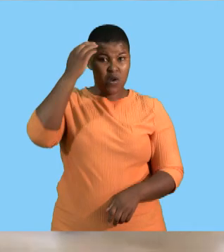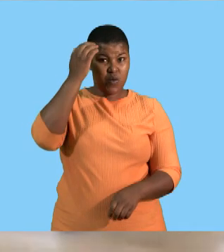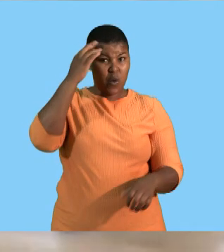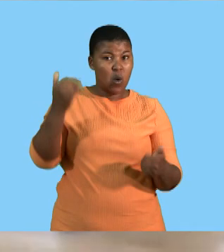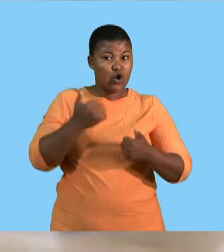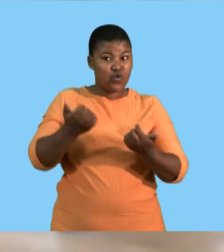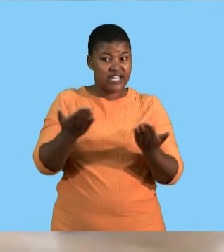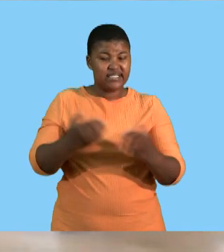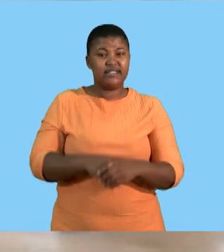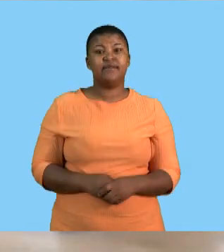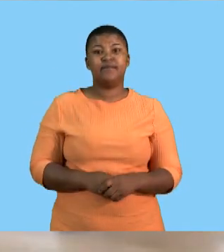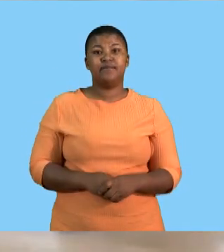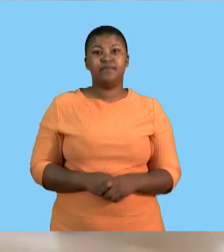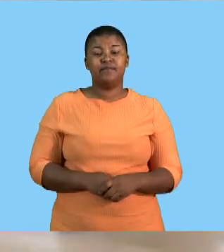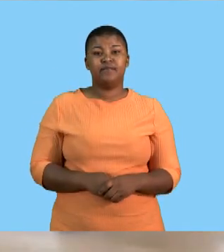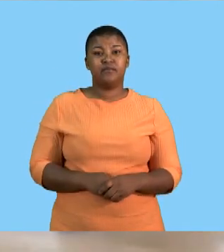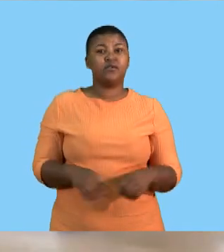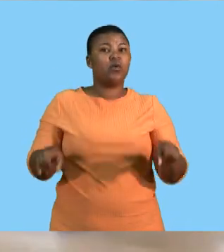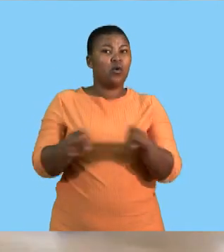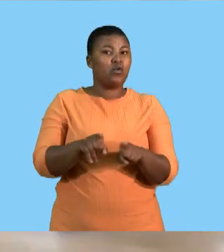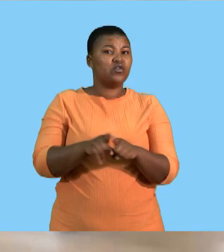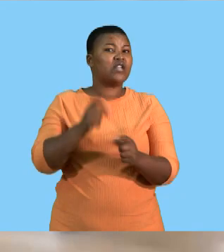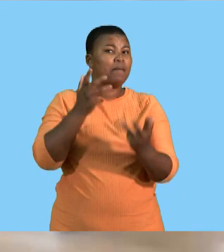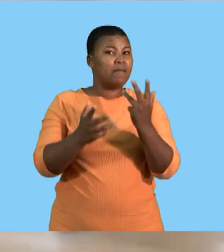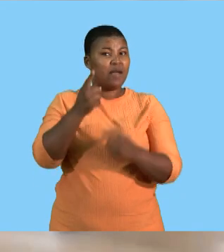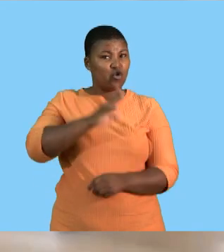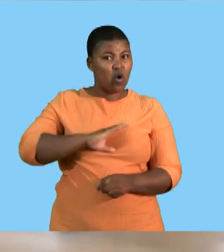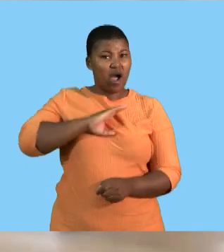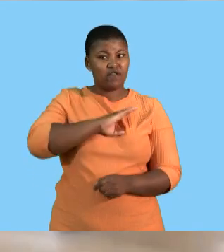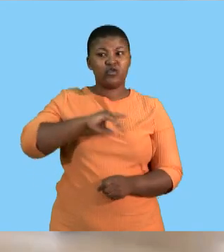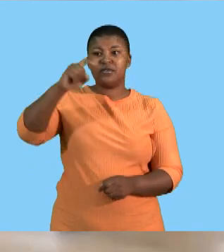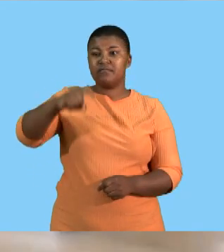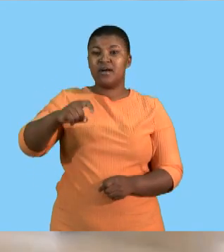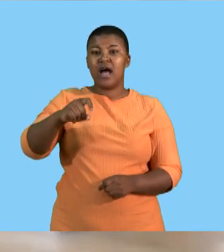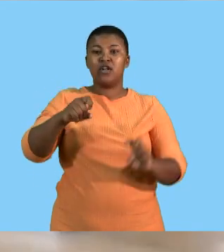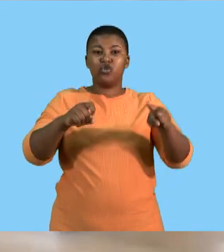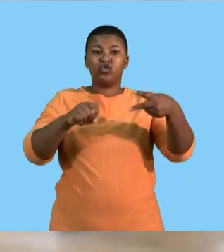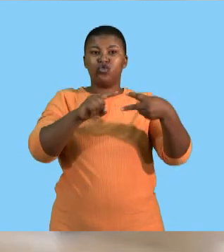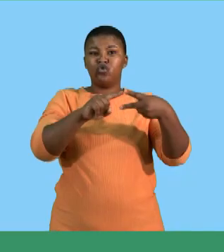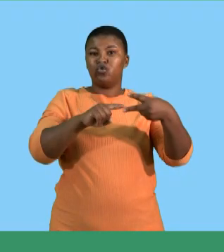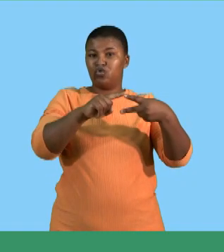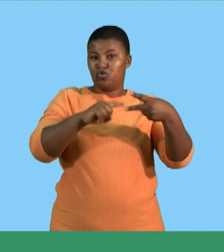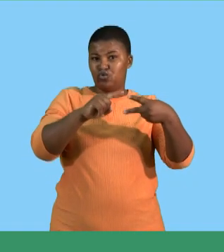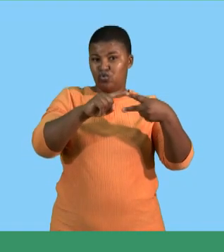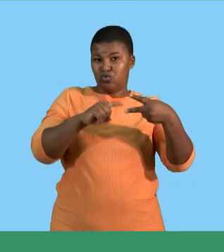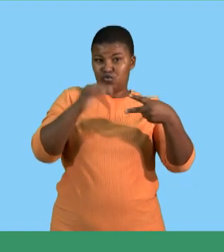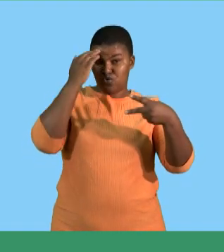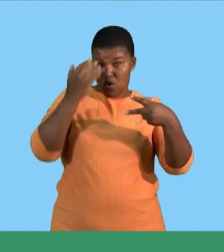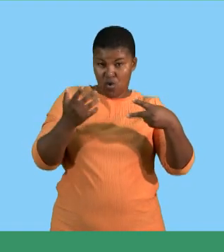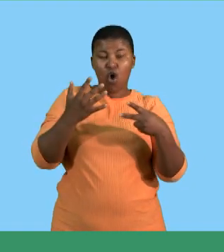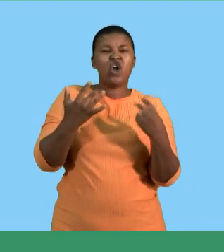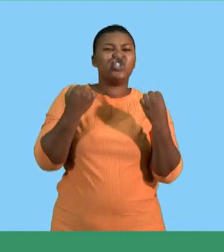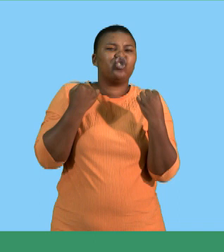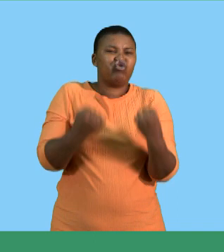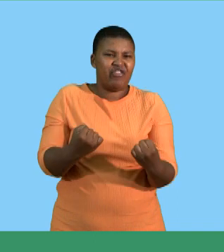know already. Then you should already also be comfortable with these two terms or these two concepts, and